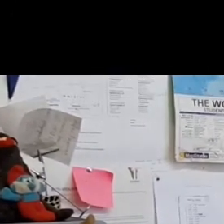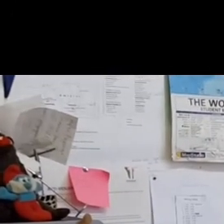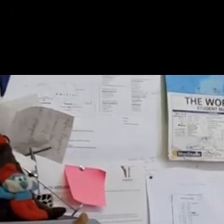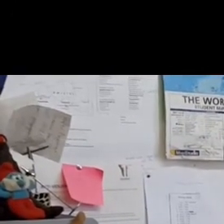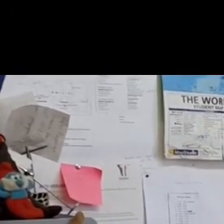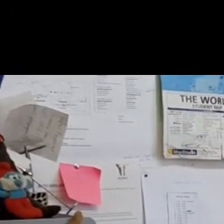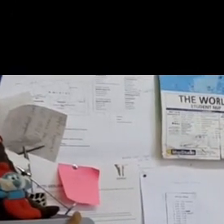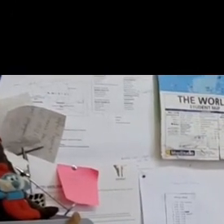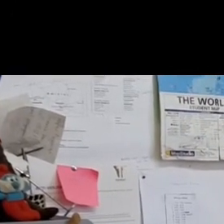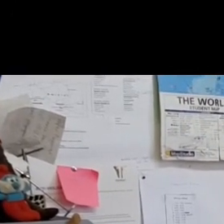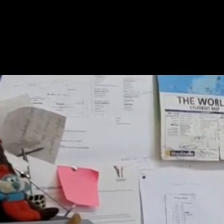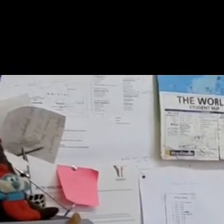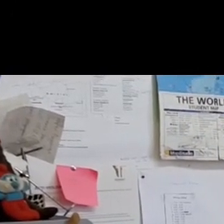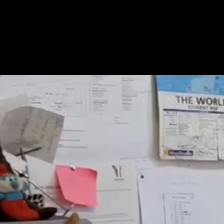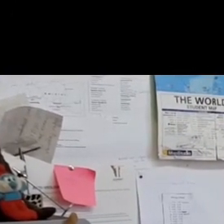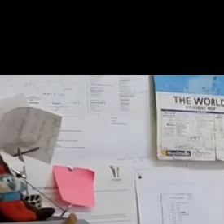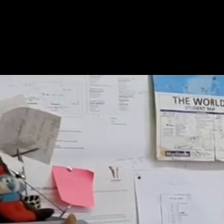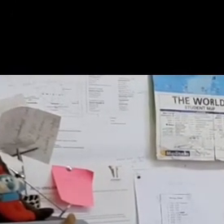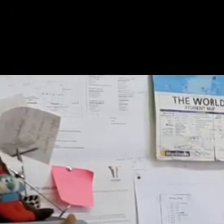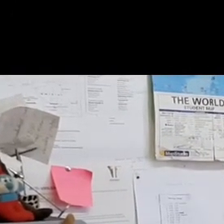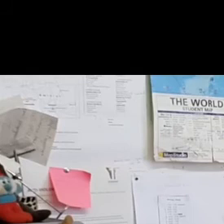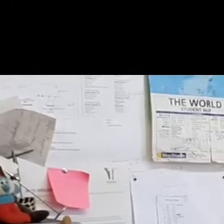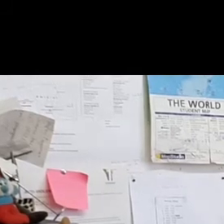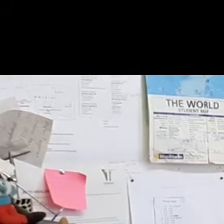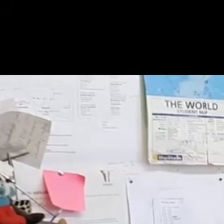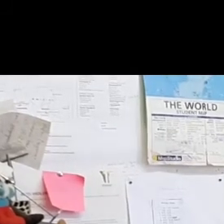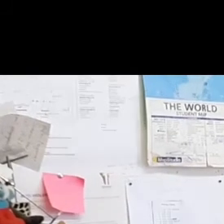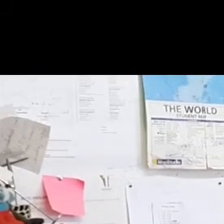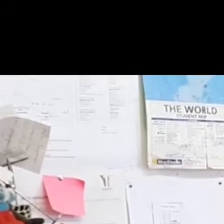the English, at least 2 to 3 stories will be